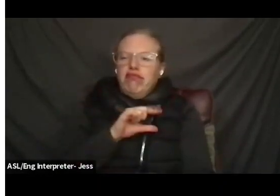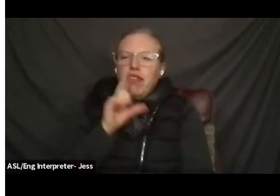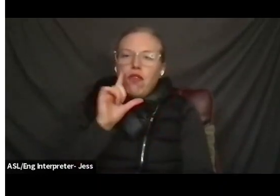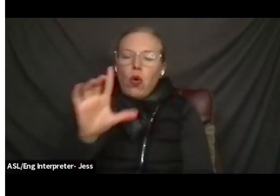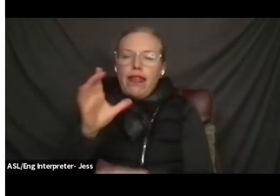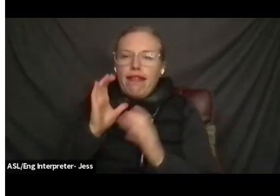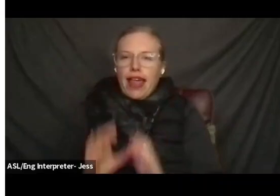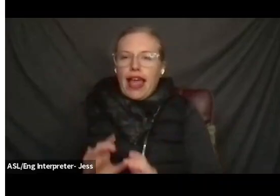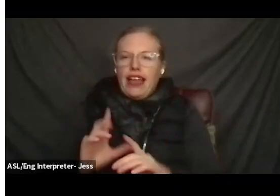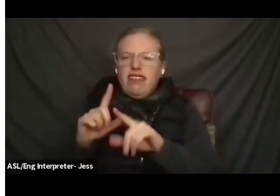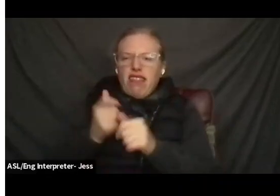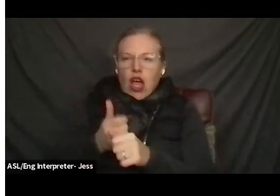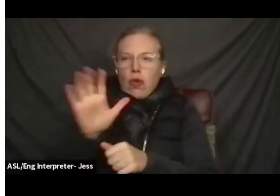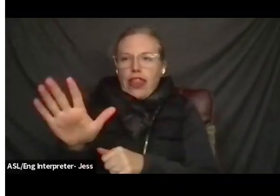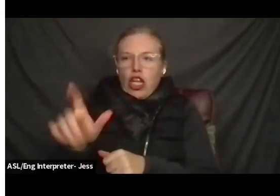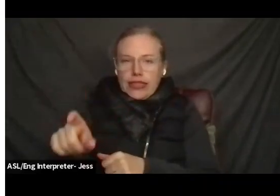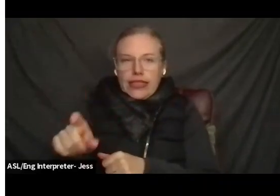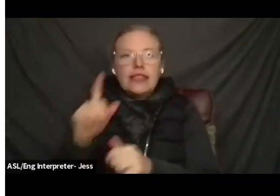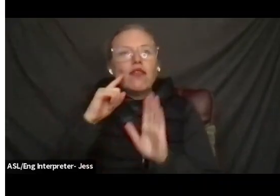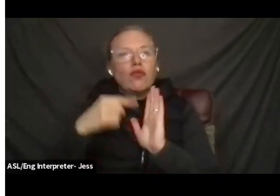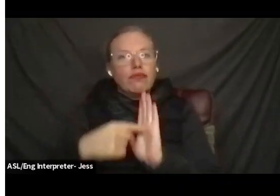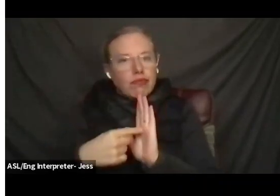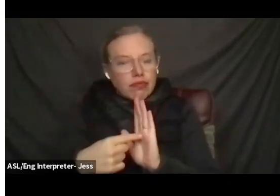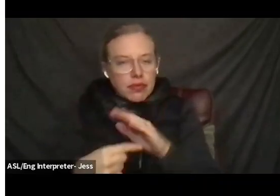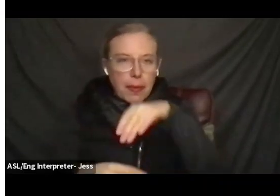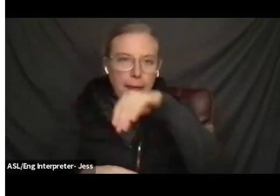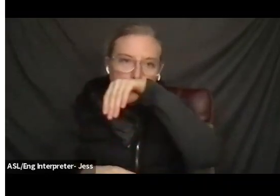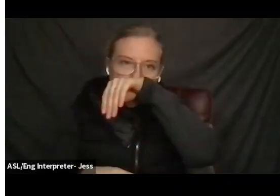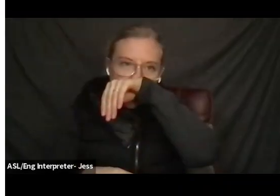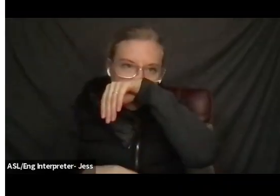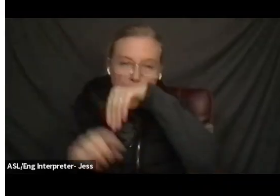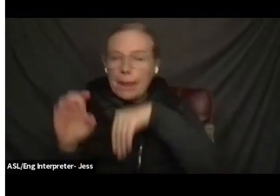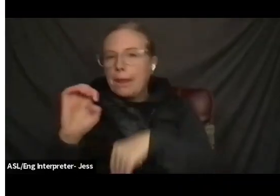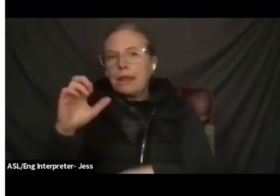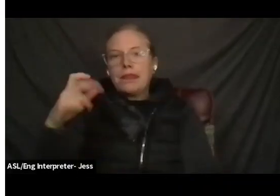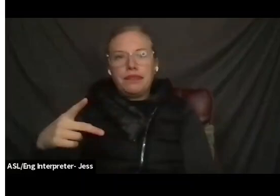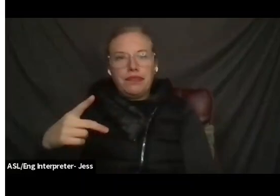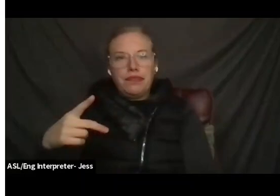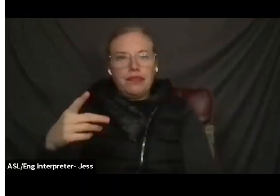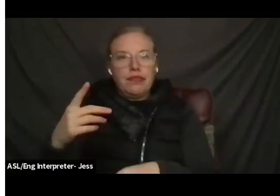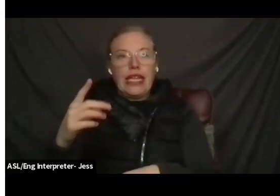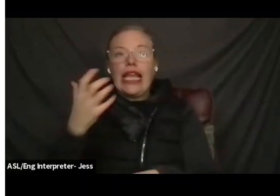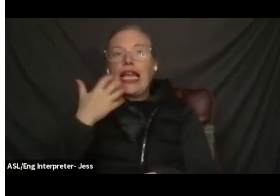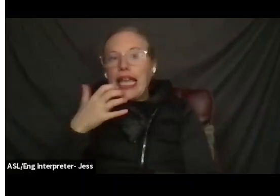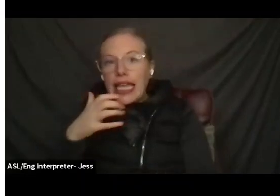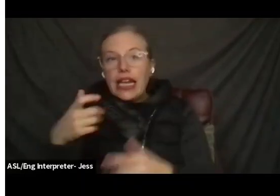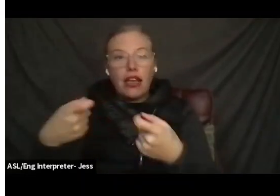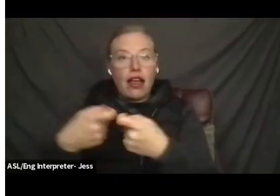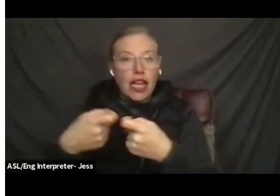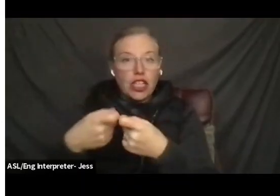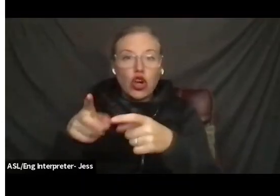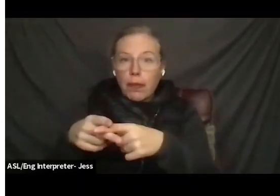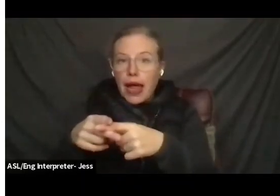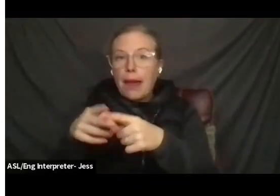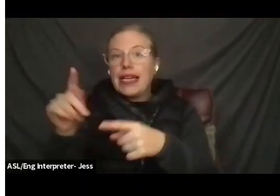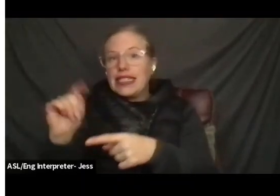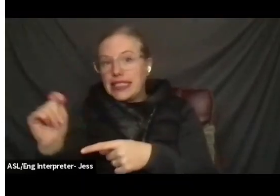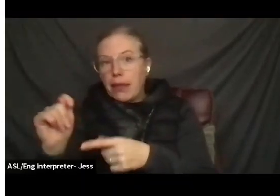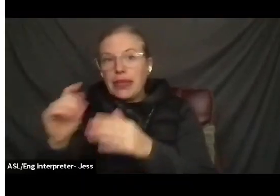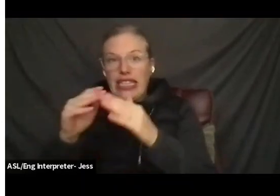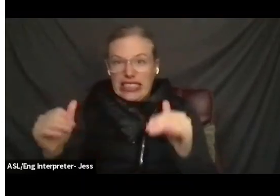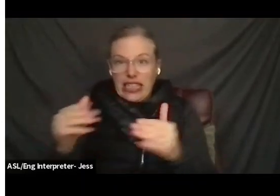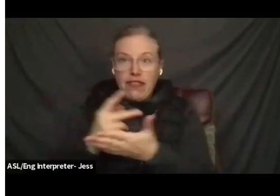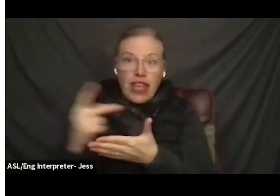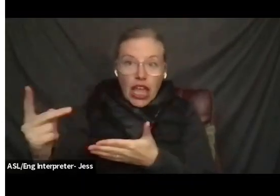needs. So some examples of ELP eligible improvements are heating, electrical, plumbing, or septic